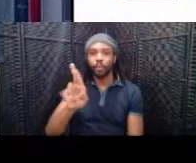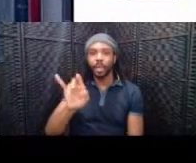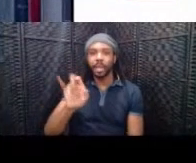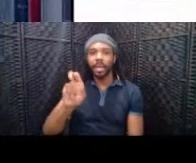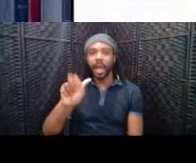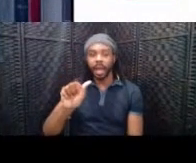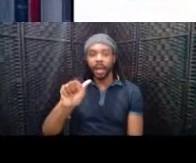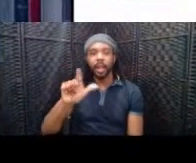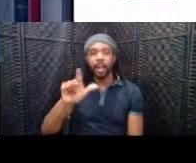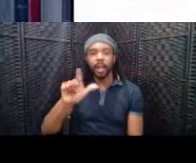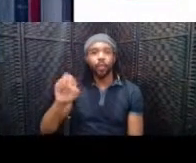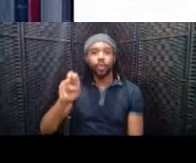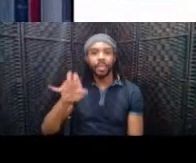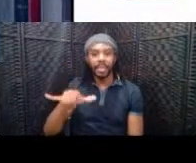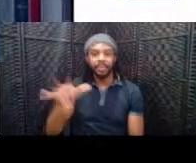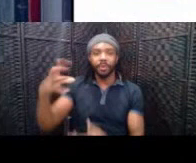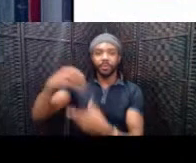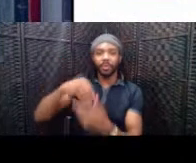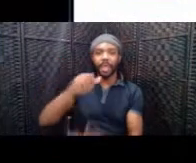AAPF.